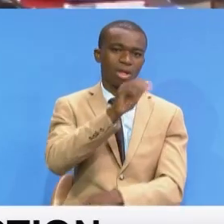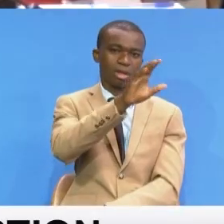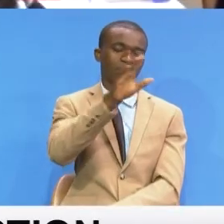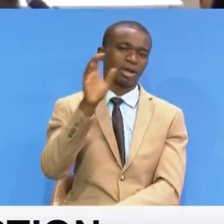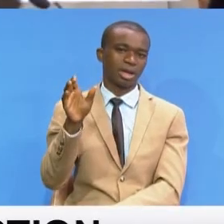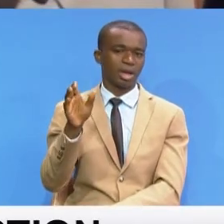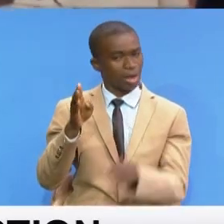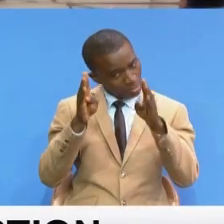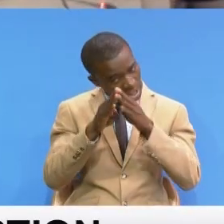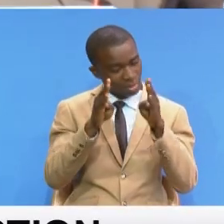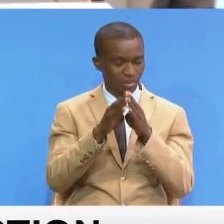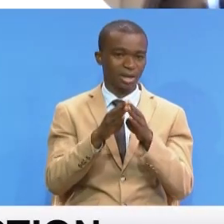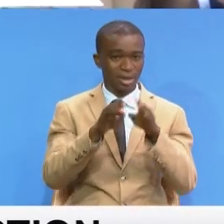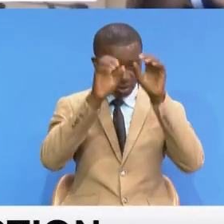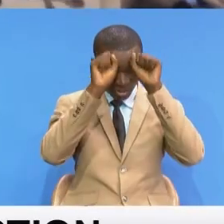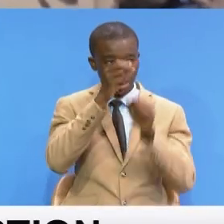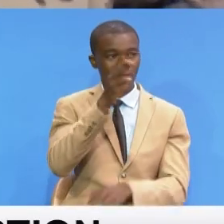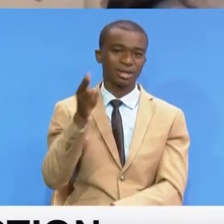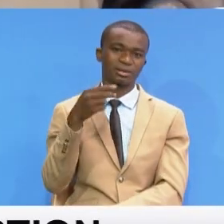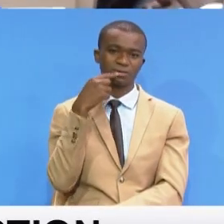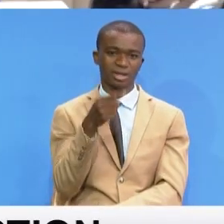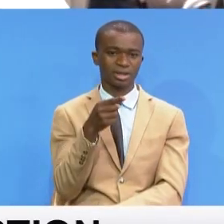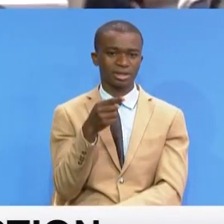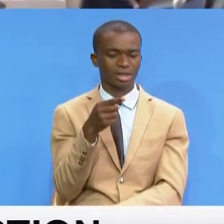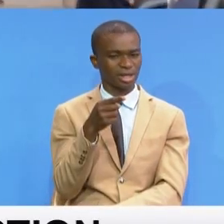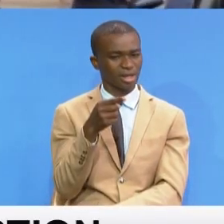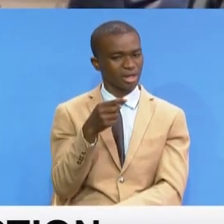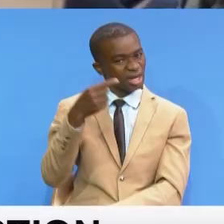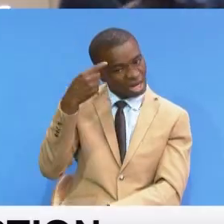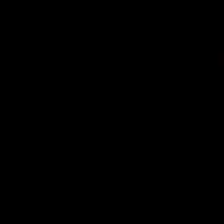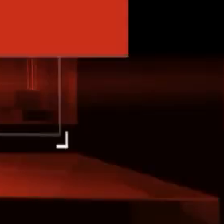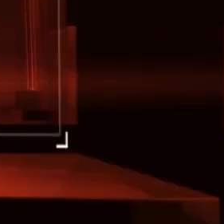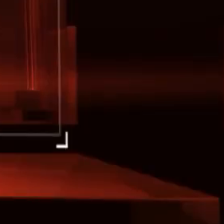President Hichilema says government committed to corruption fight.